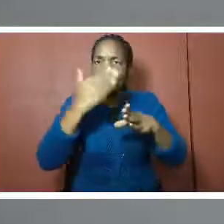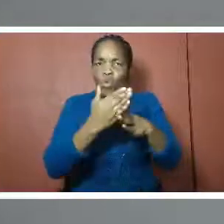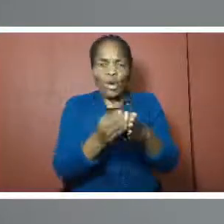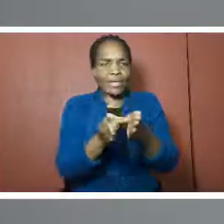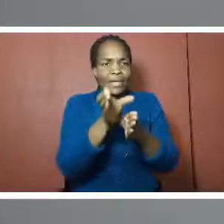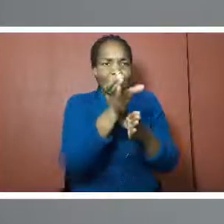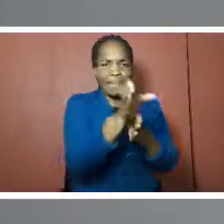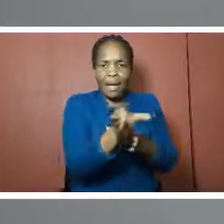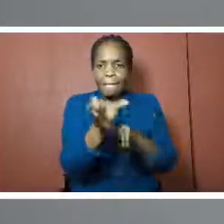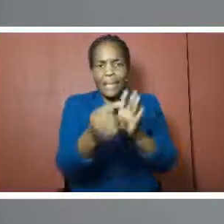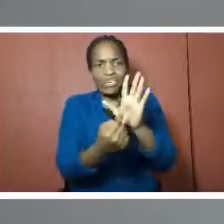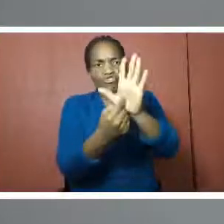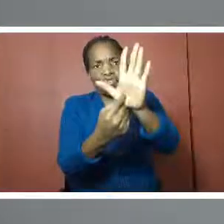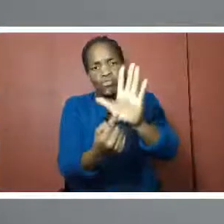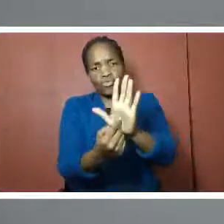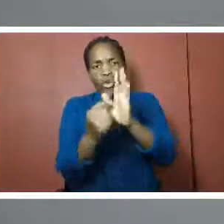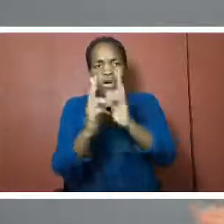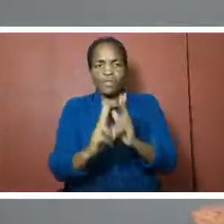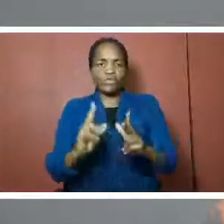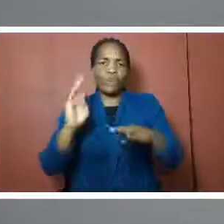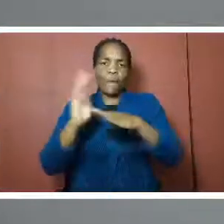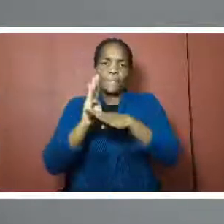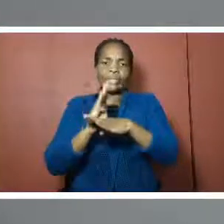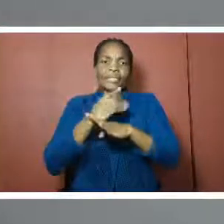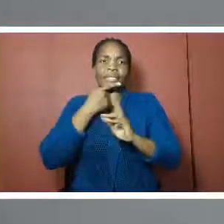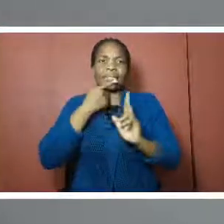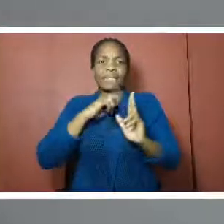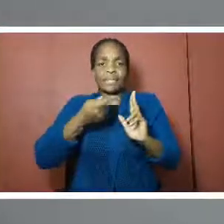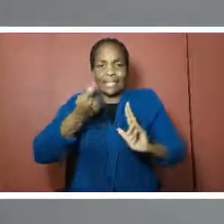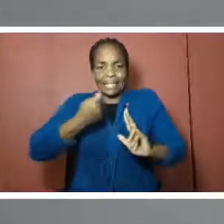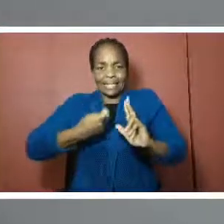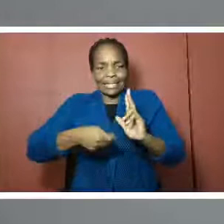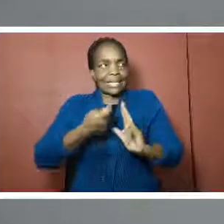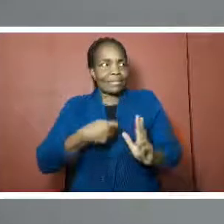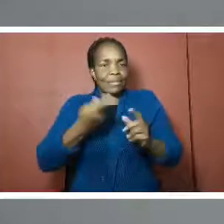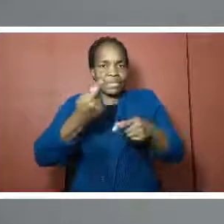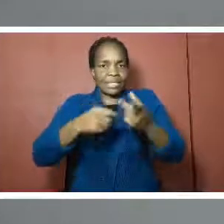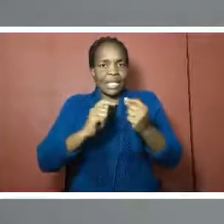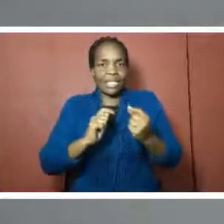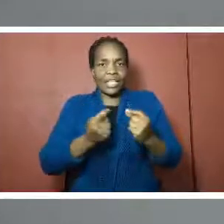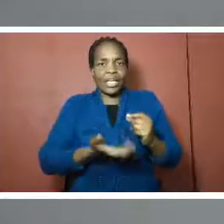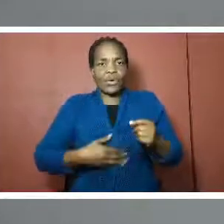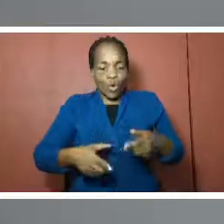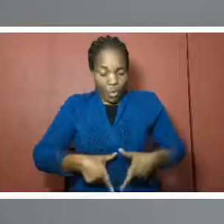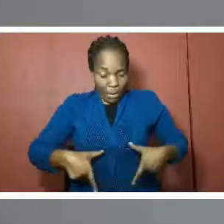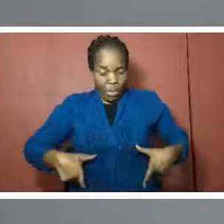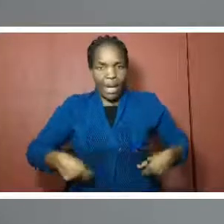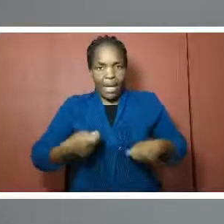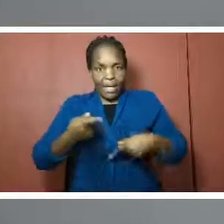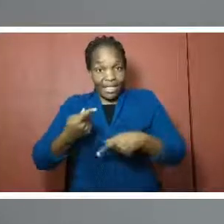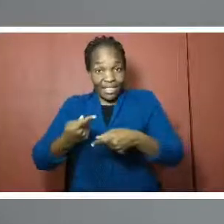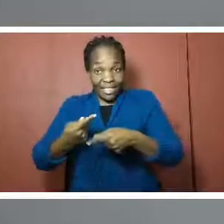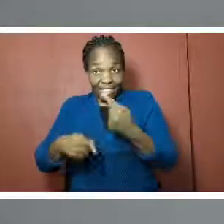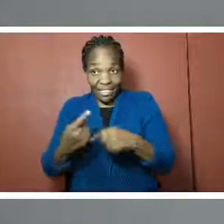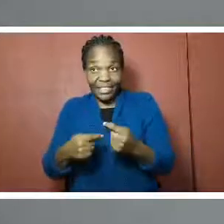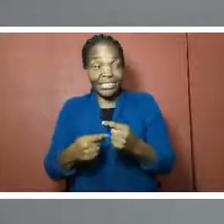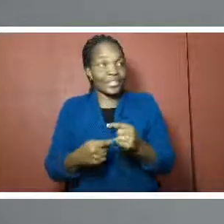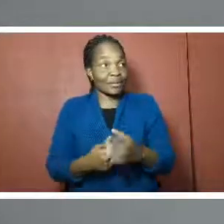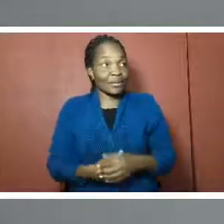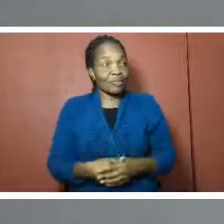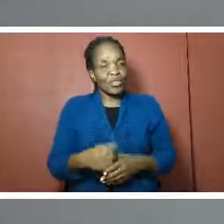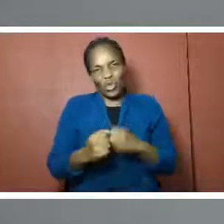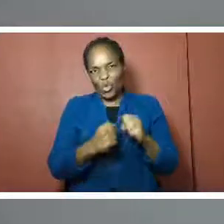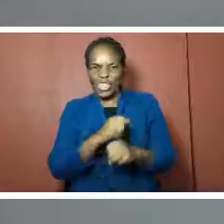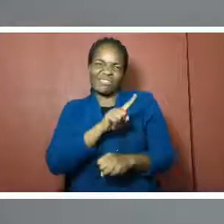say salesmen selling women's underwear, which were we also watching because we were 15. That